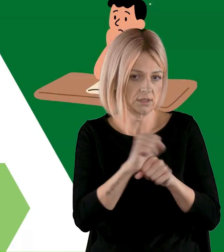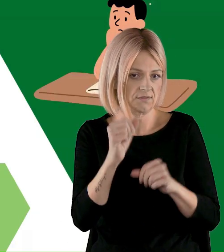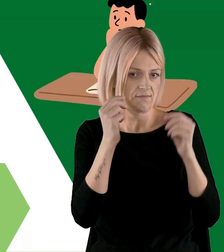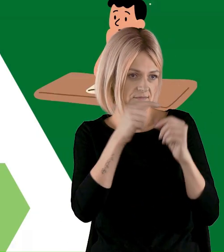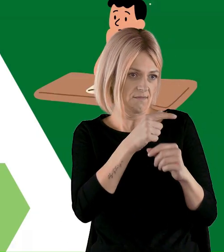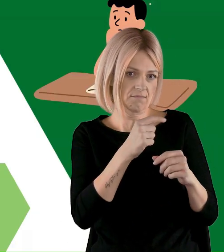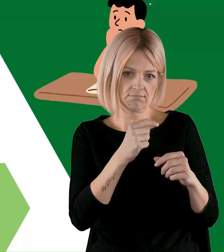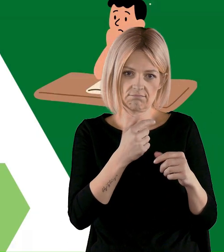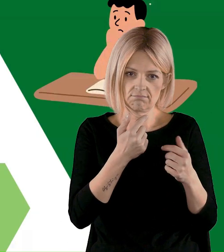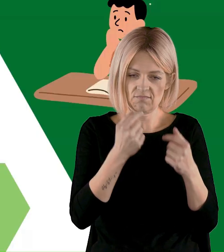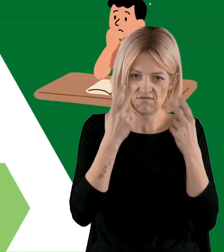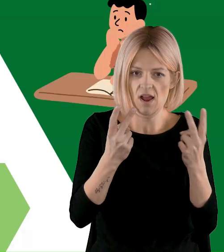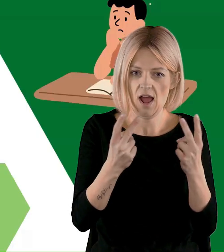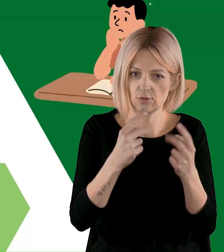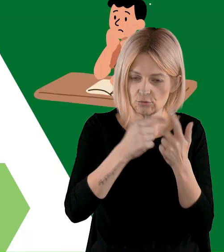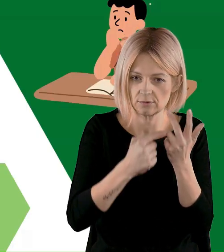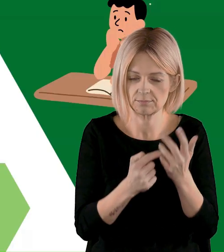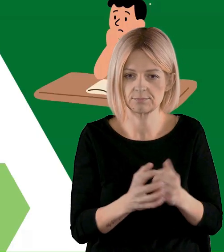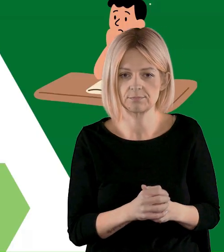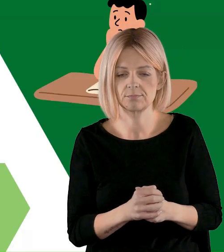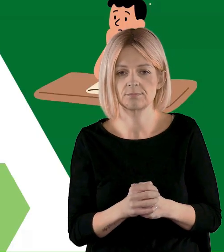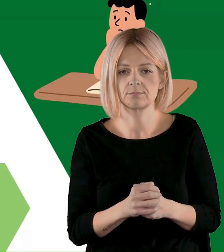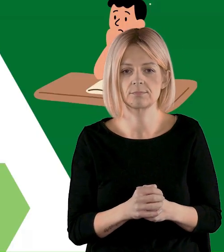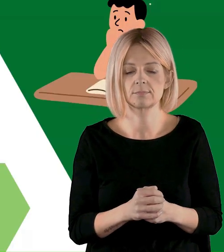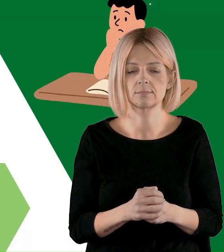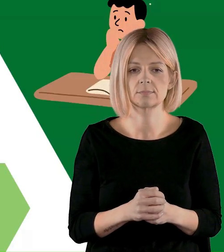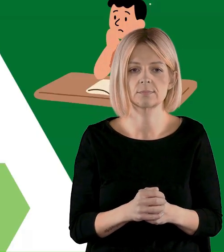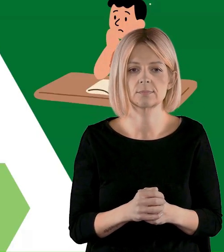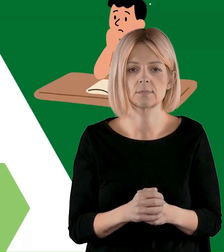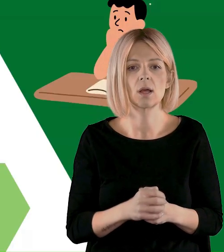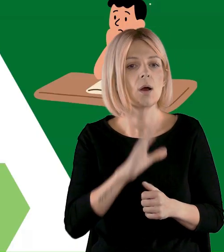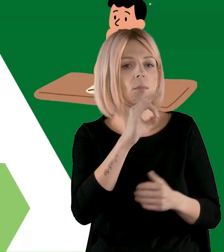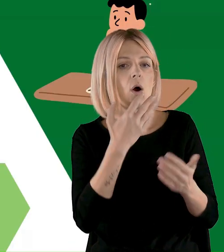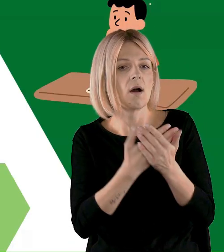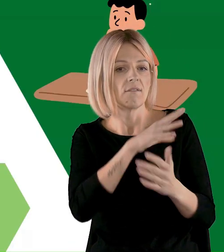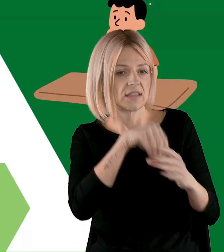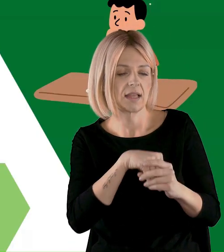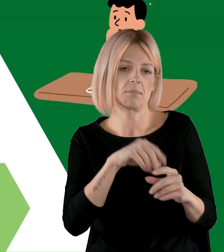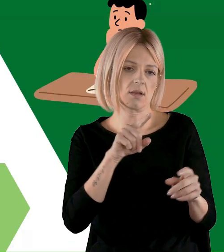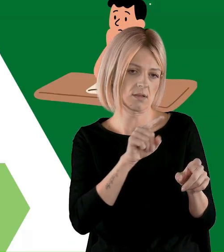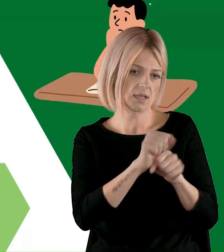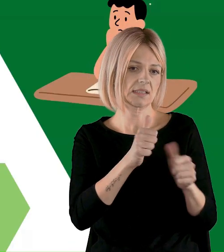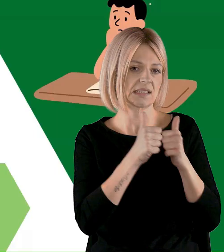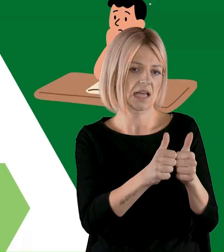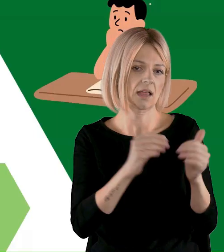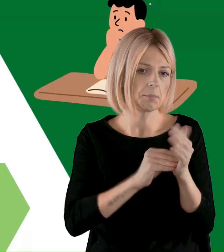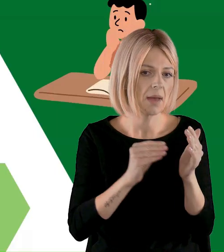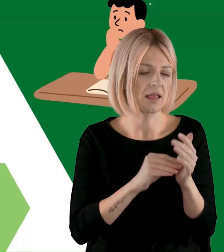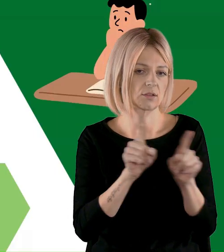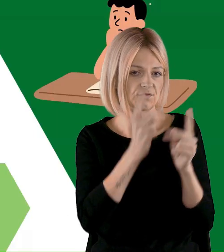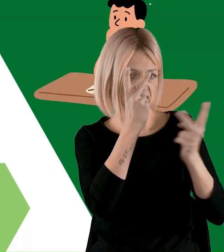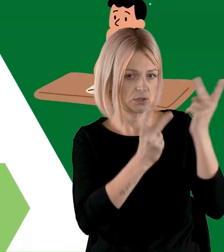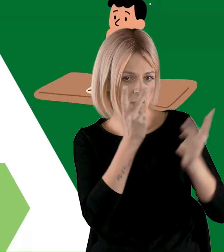these sectors are particularly suitable because they often involve visual, practical, and hands-on tasks.